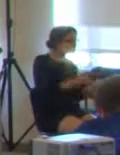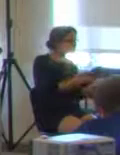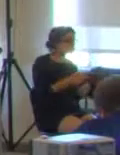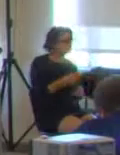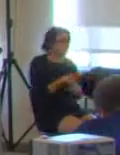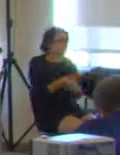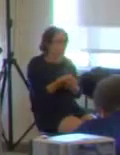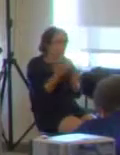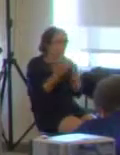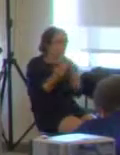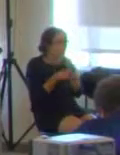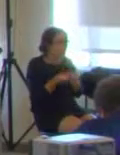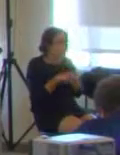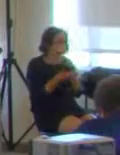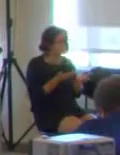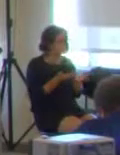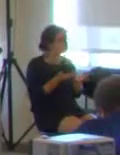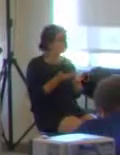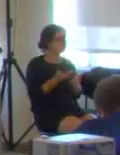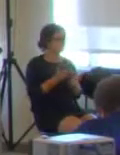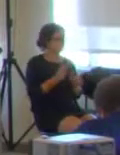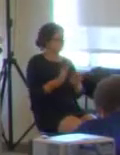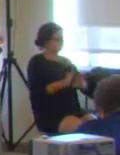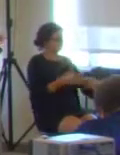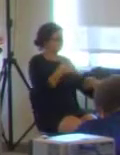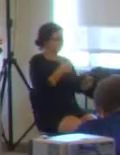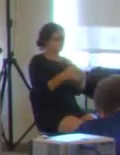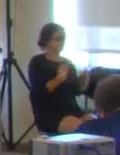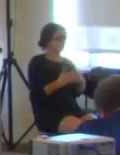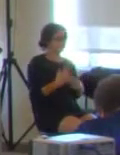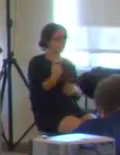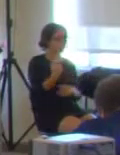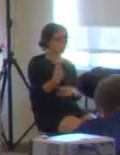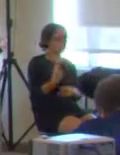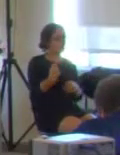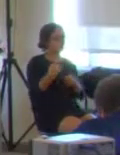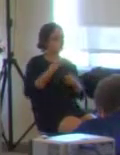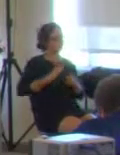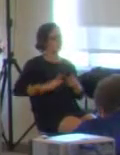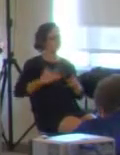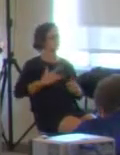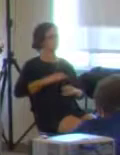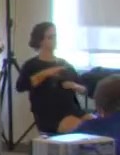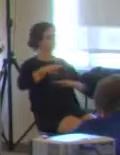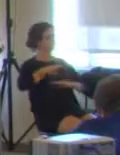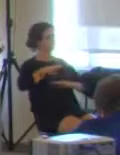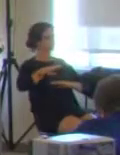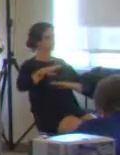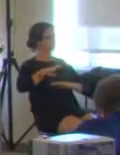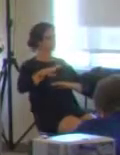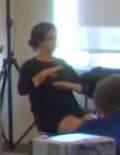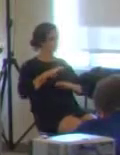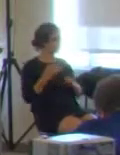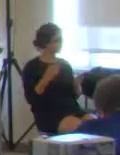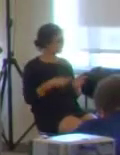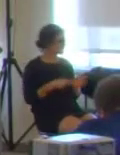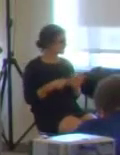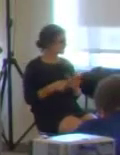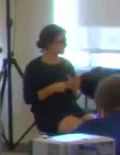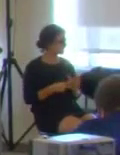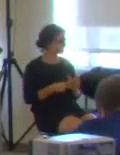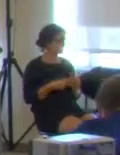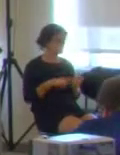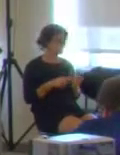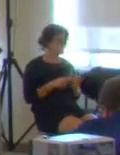And what does that tell us? It tells us, I don't think it tells us that services don't work and don't matter. I think it